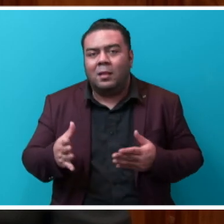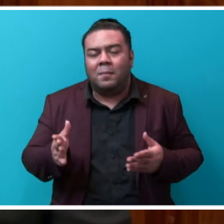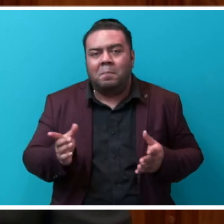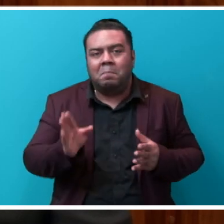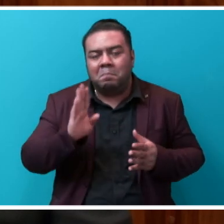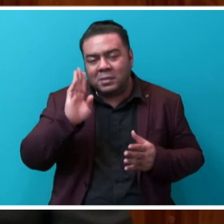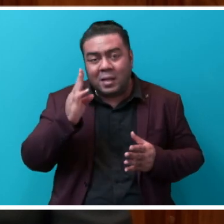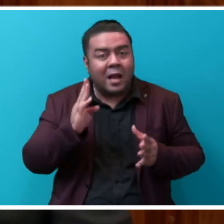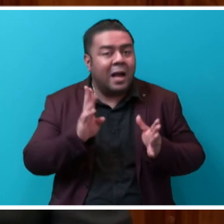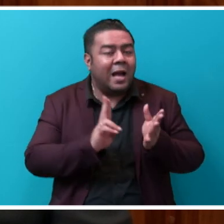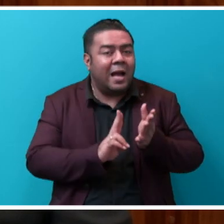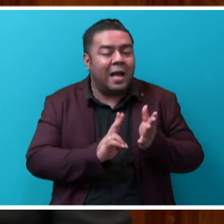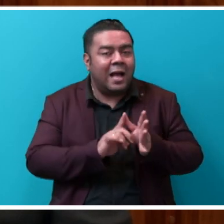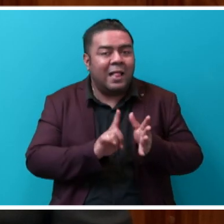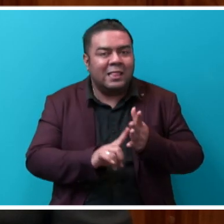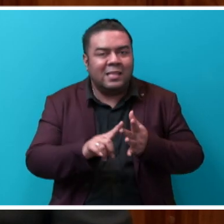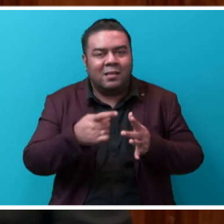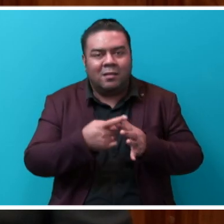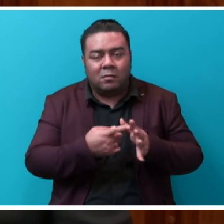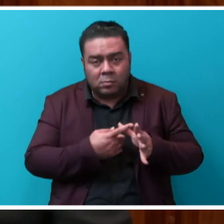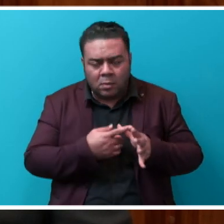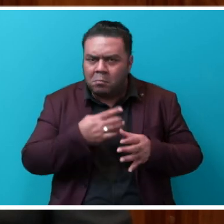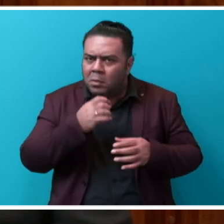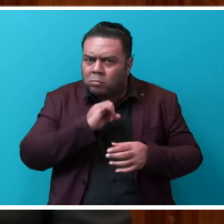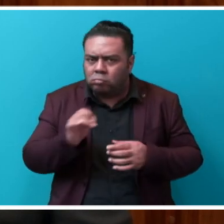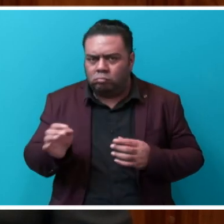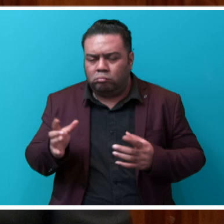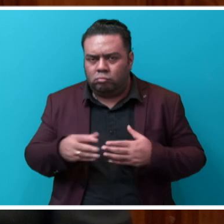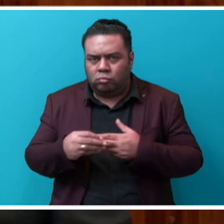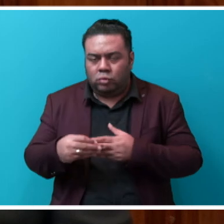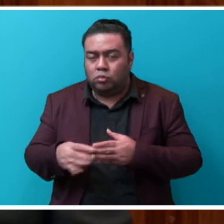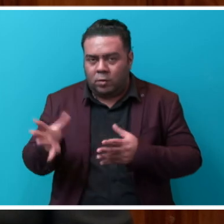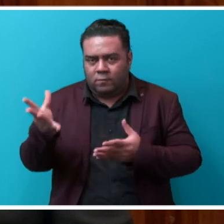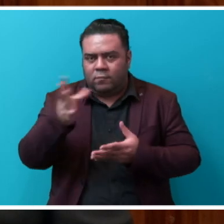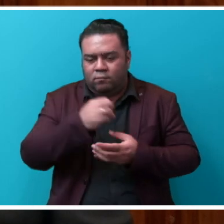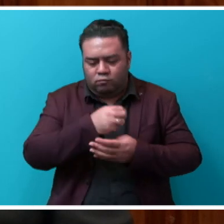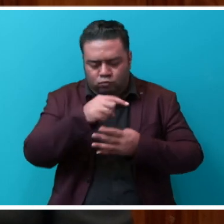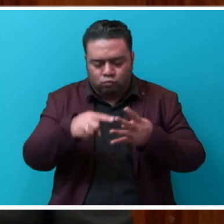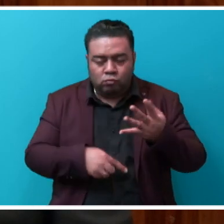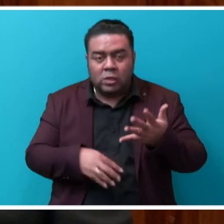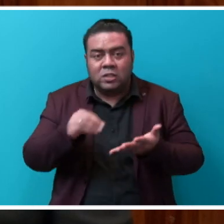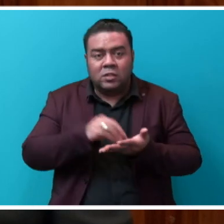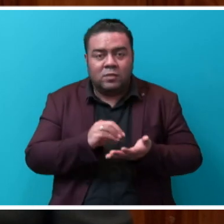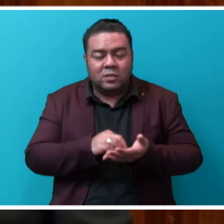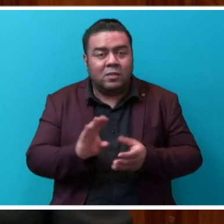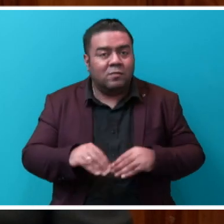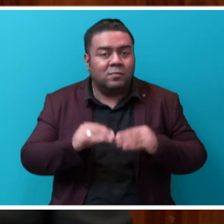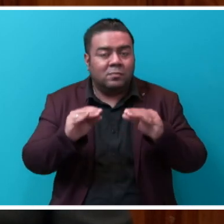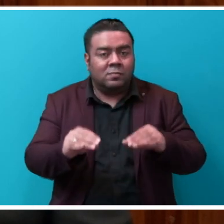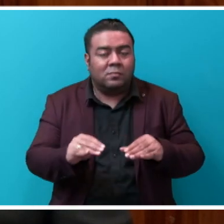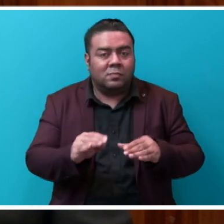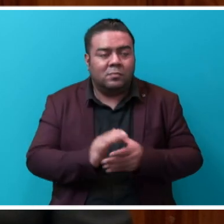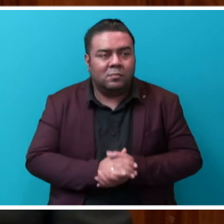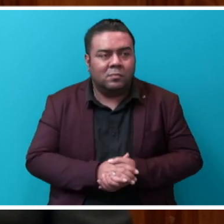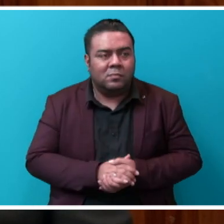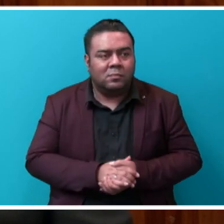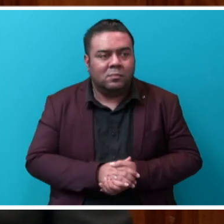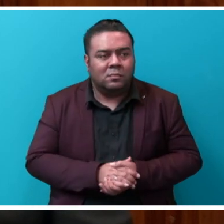These agencies provided a range of services, including investment advice to empower diaspora members